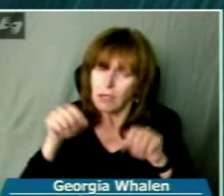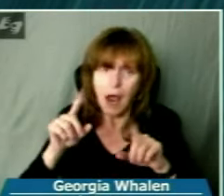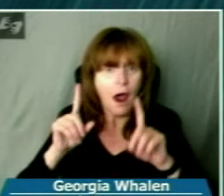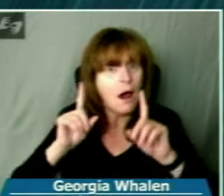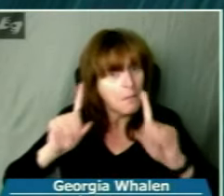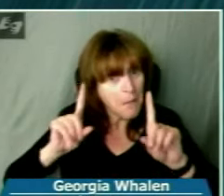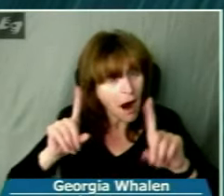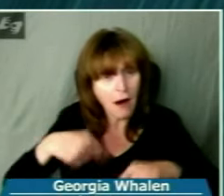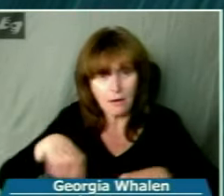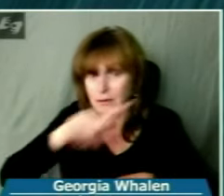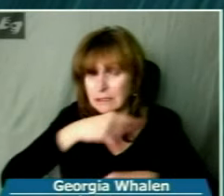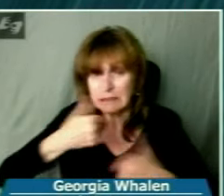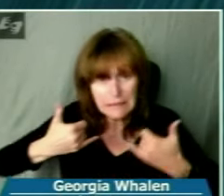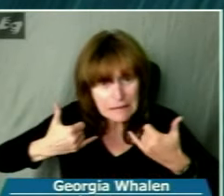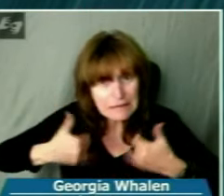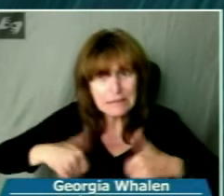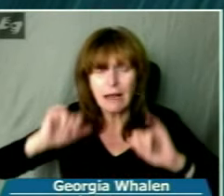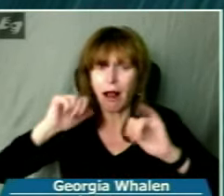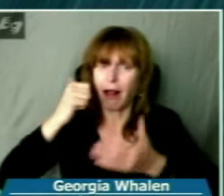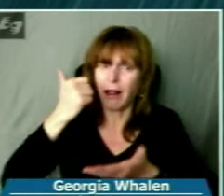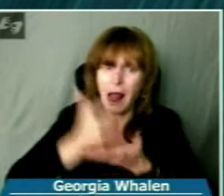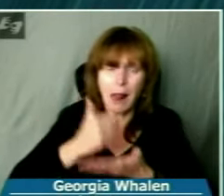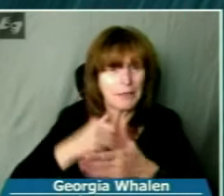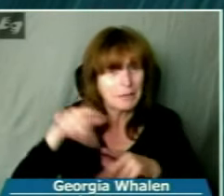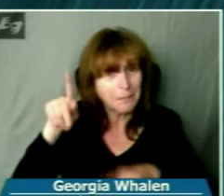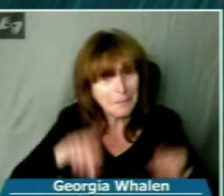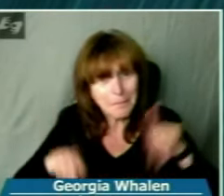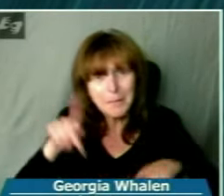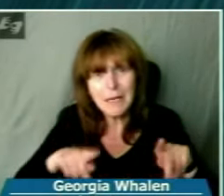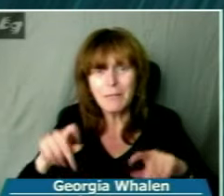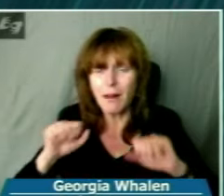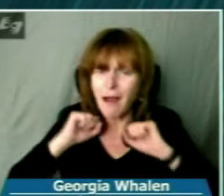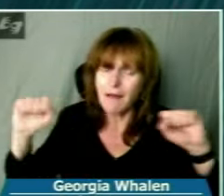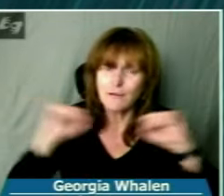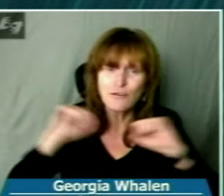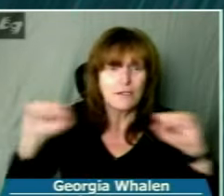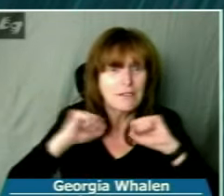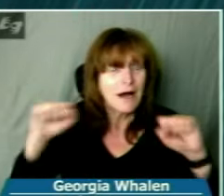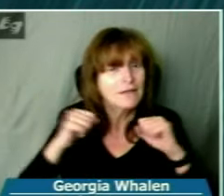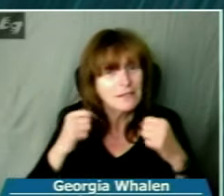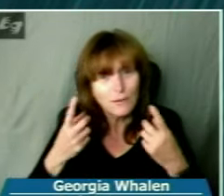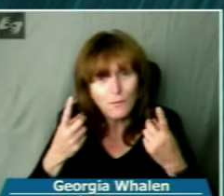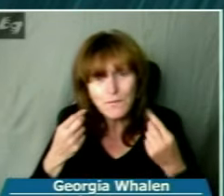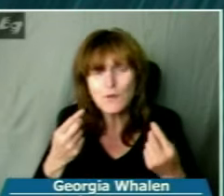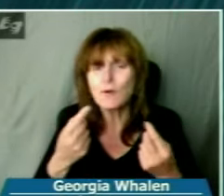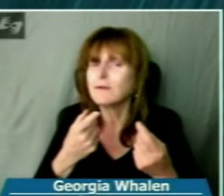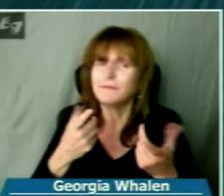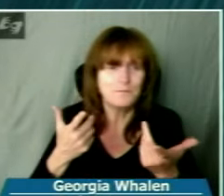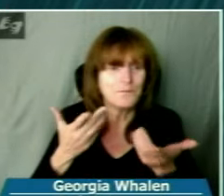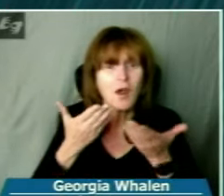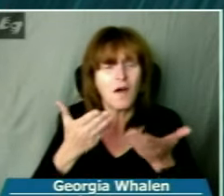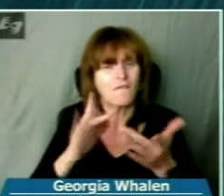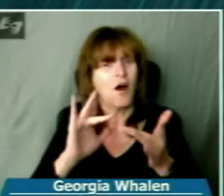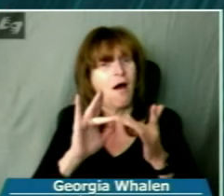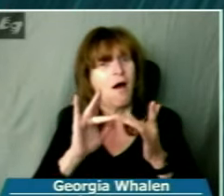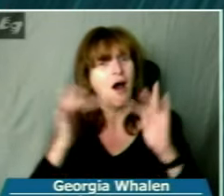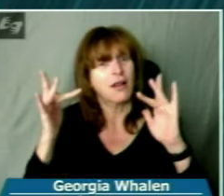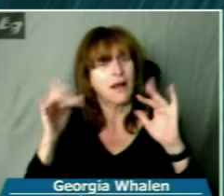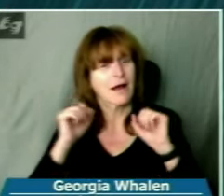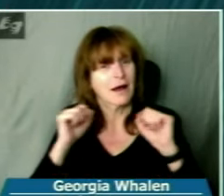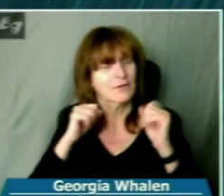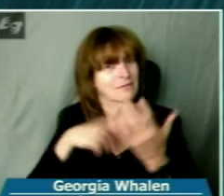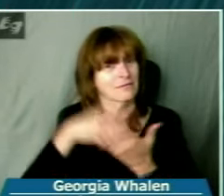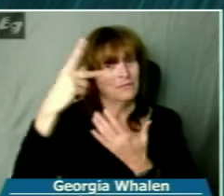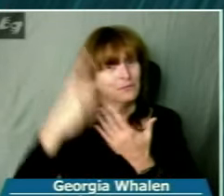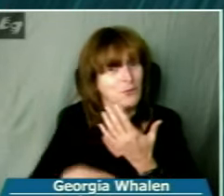but that's not stopping the Y from helping people stay physically fit. So they've gone to a virtual online exercise program for all